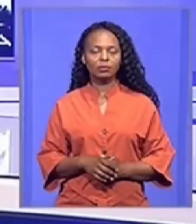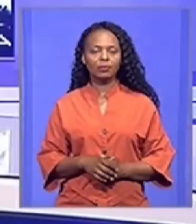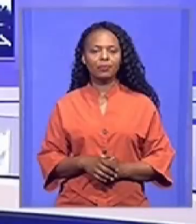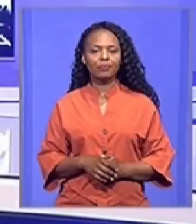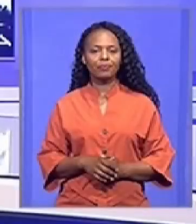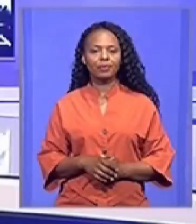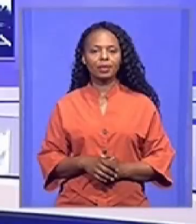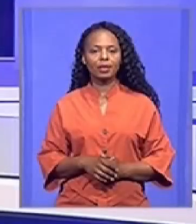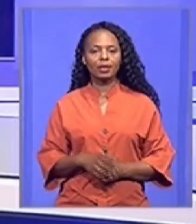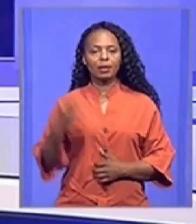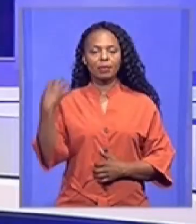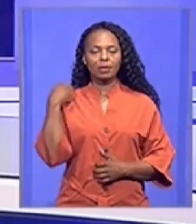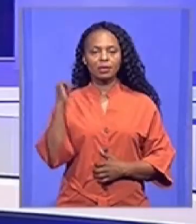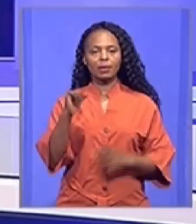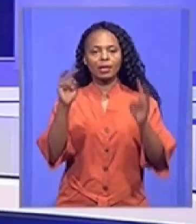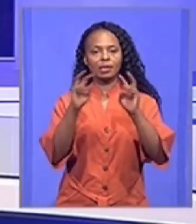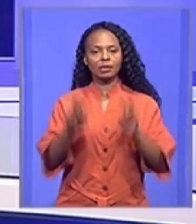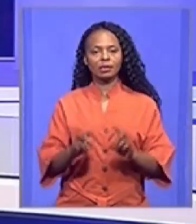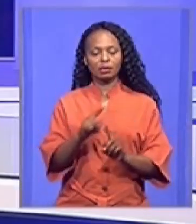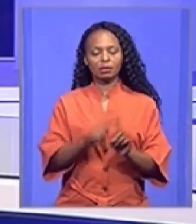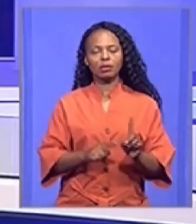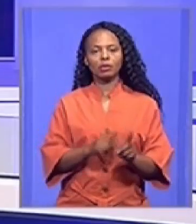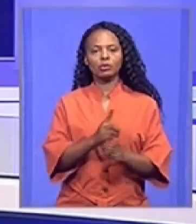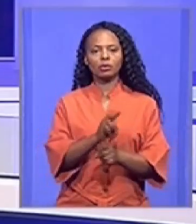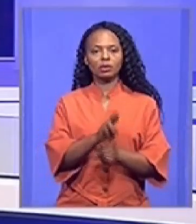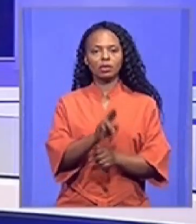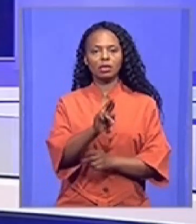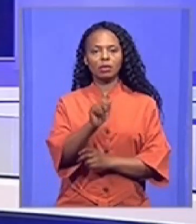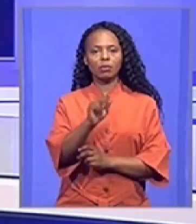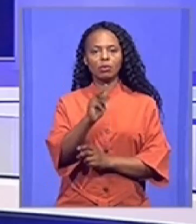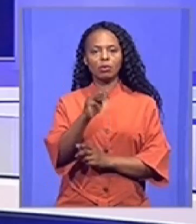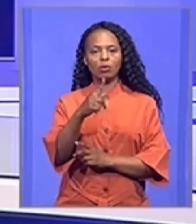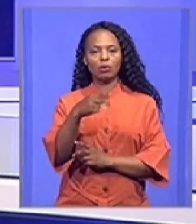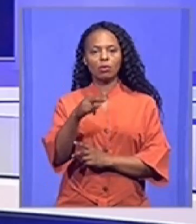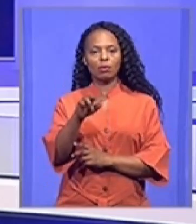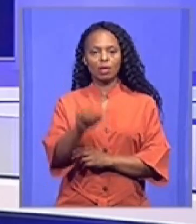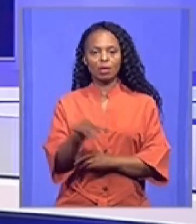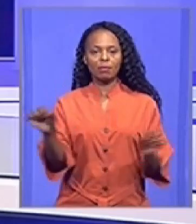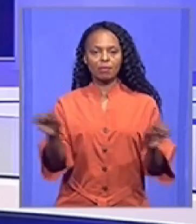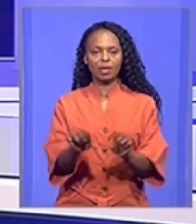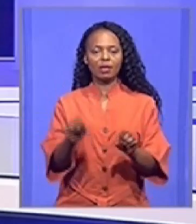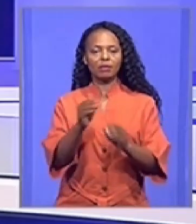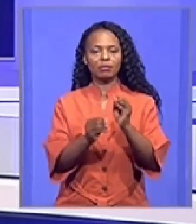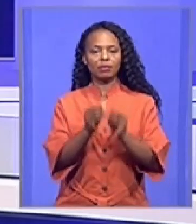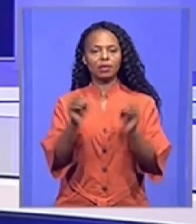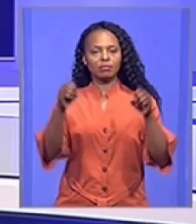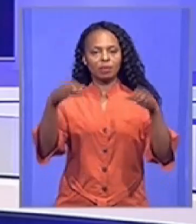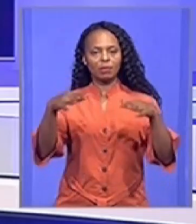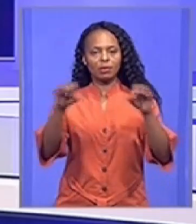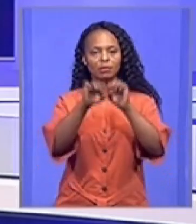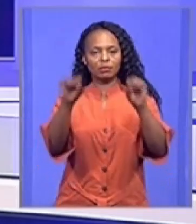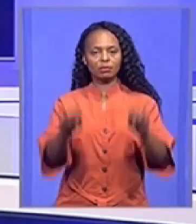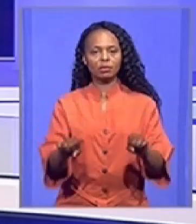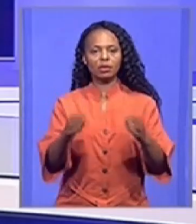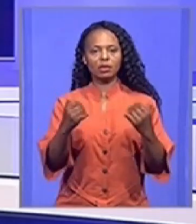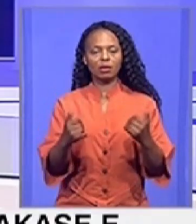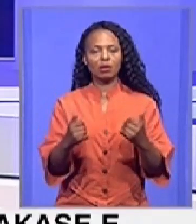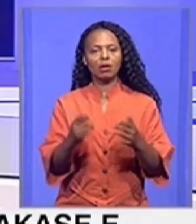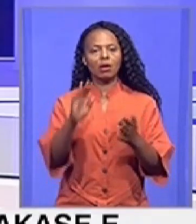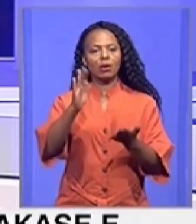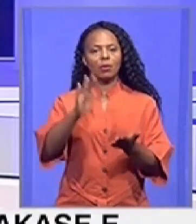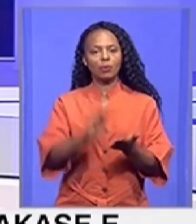Letona la hala motlakase ngaka Kgosi Ntshora Mokgopa le re ho bela tshebetsong ha station sa motlakase sa Kusile ho fokoditse sekgahla sa timatima